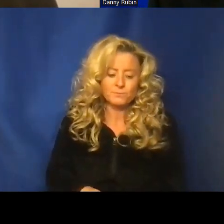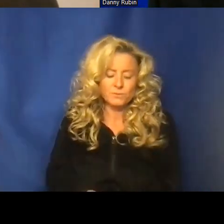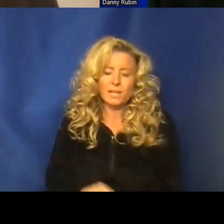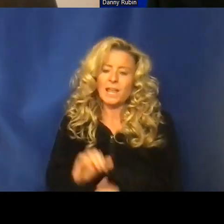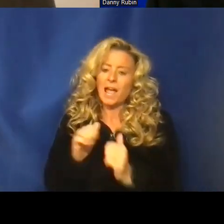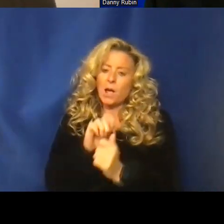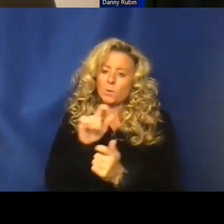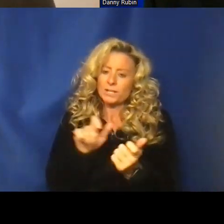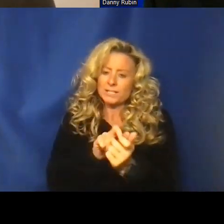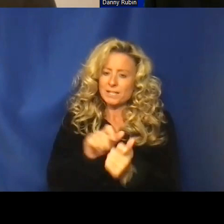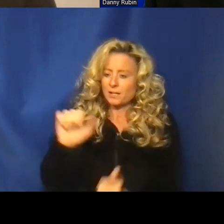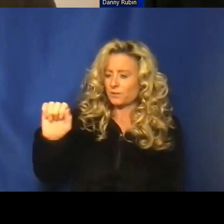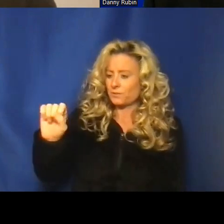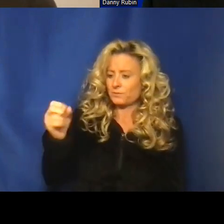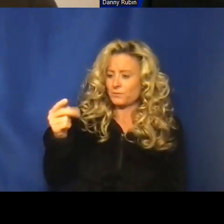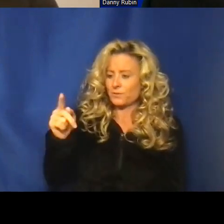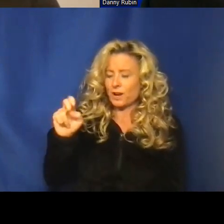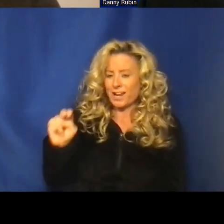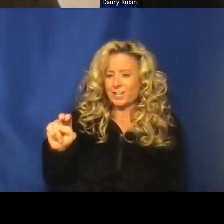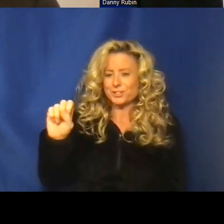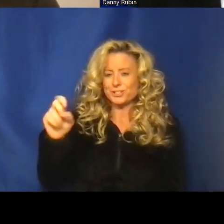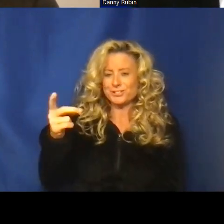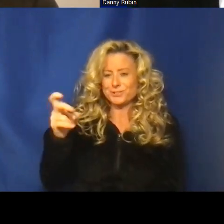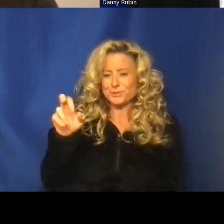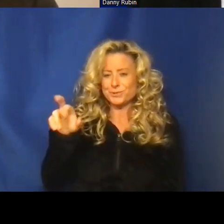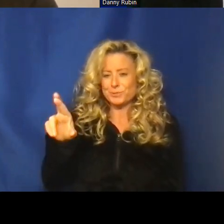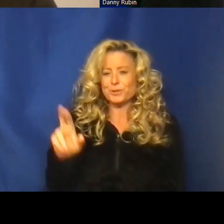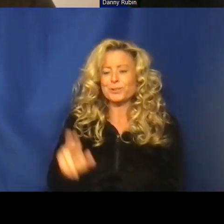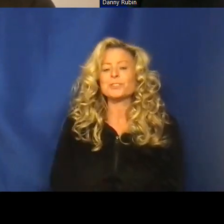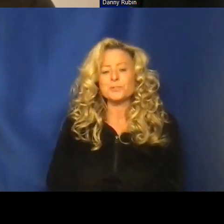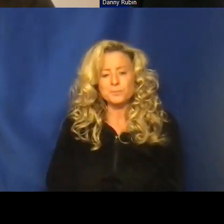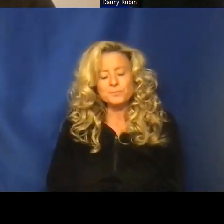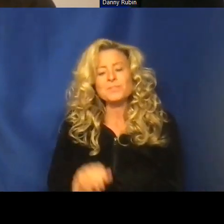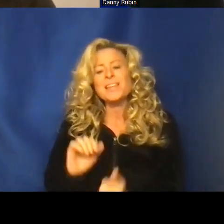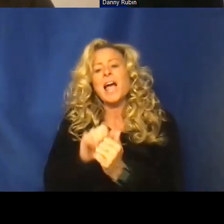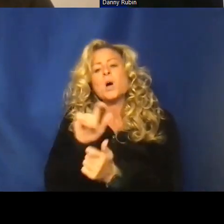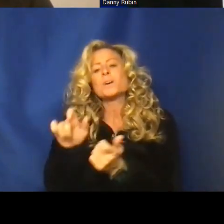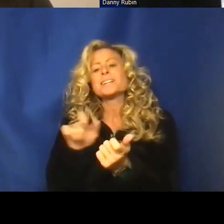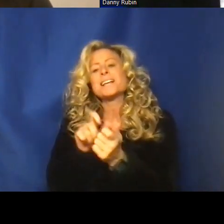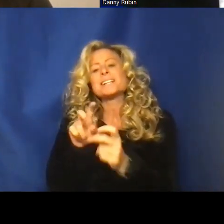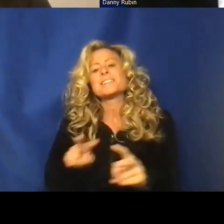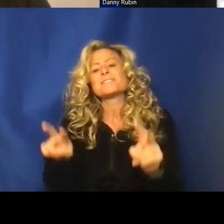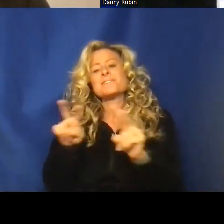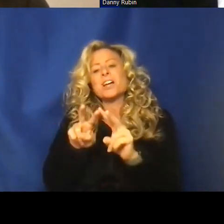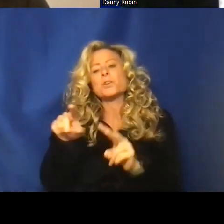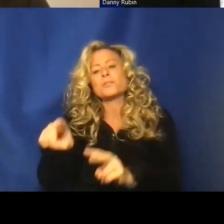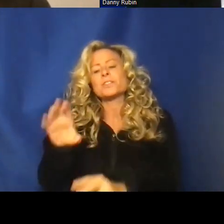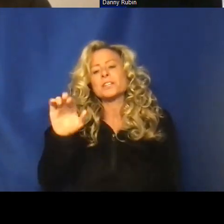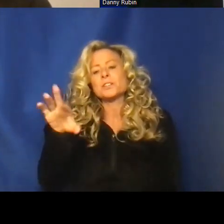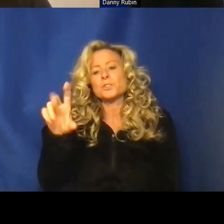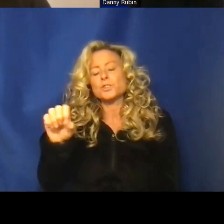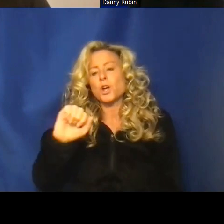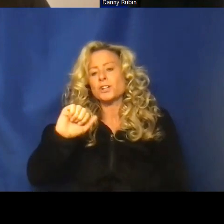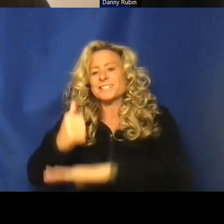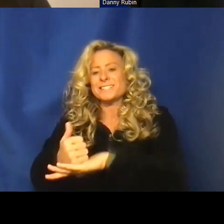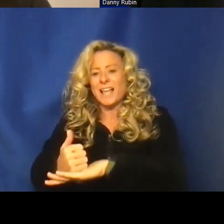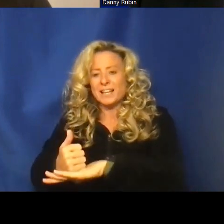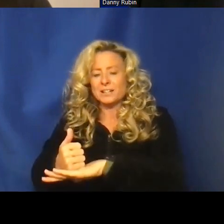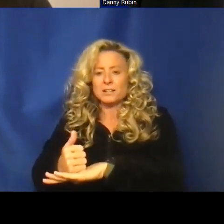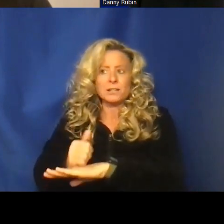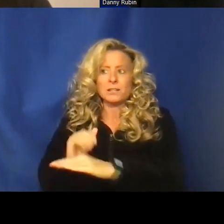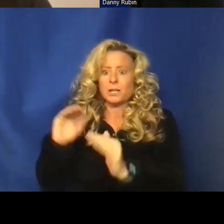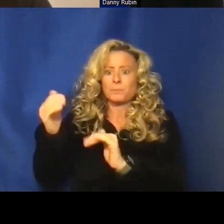This is from Ashton Strieber. Sorry, want to make it okay. How exactly is the value of these cards set besides just